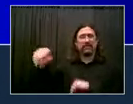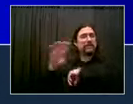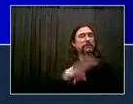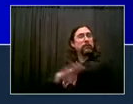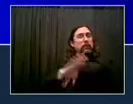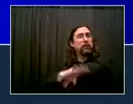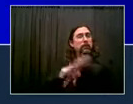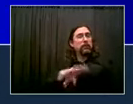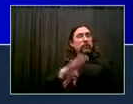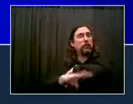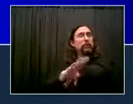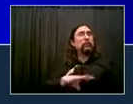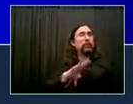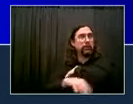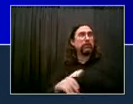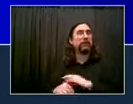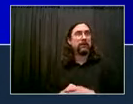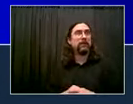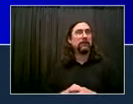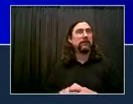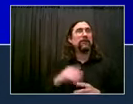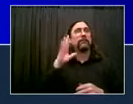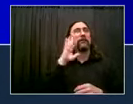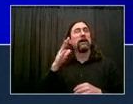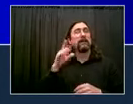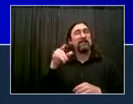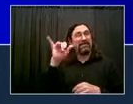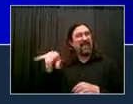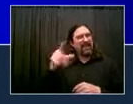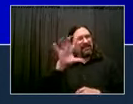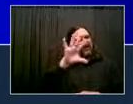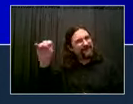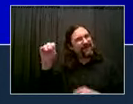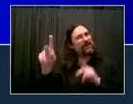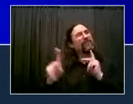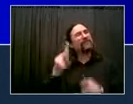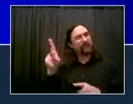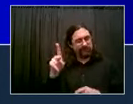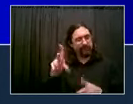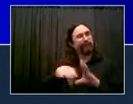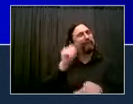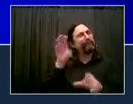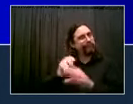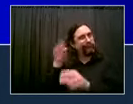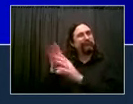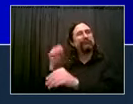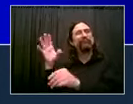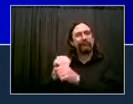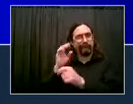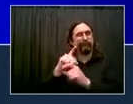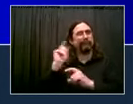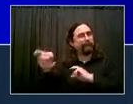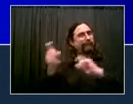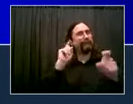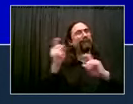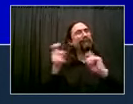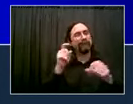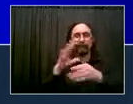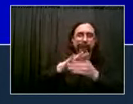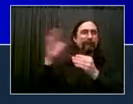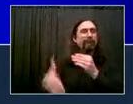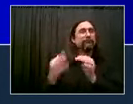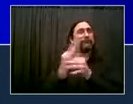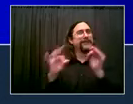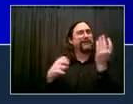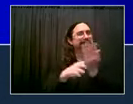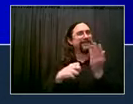50 3-day passes to the governor's ball. So amazing acts. Get vaccinated. Go to the governor's